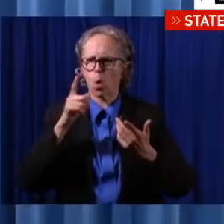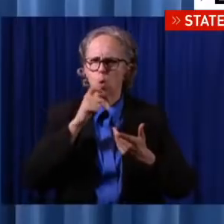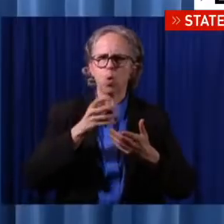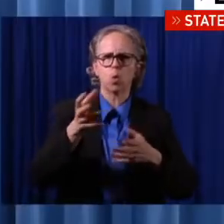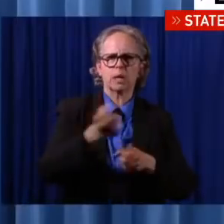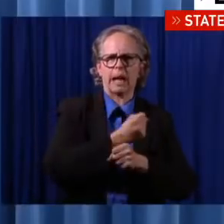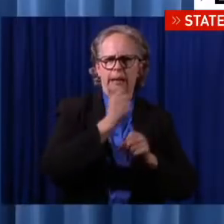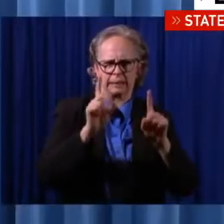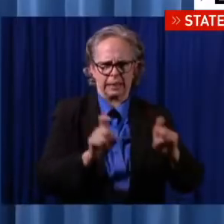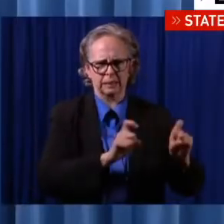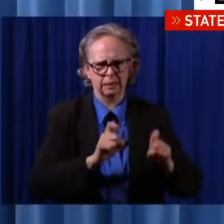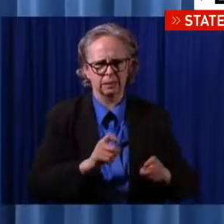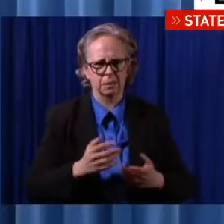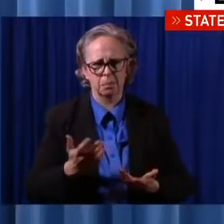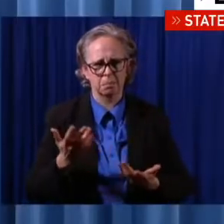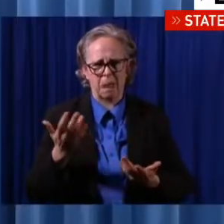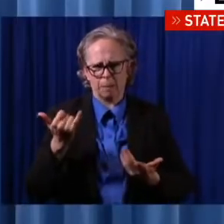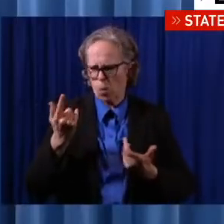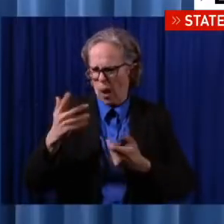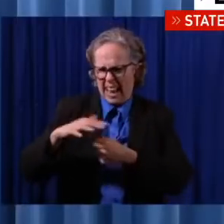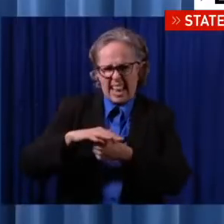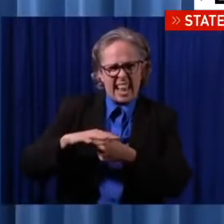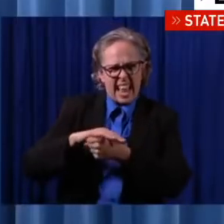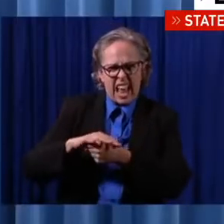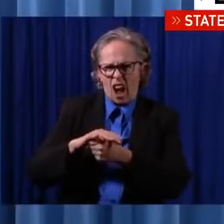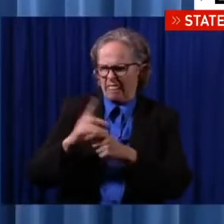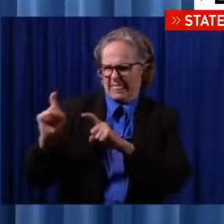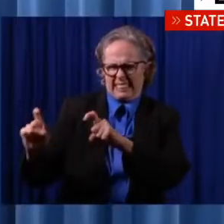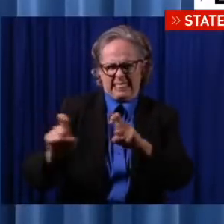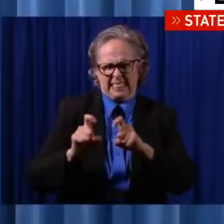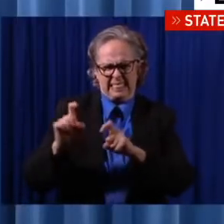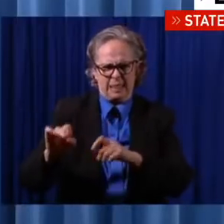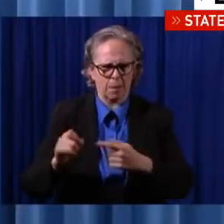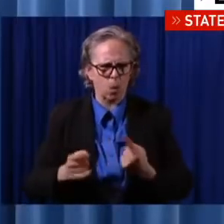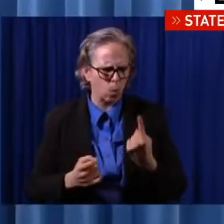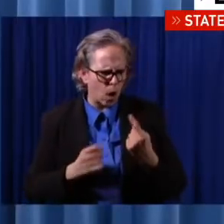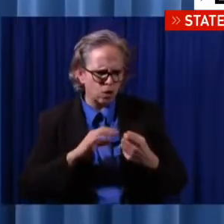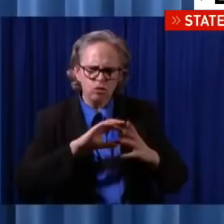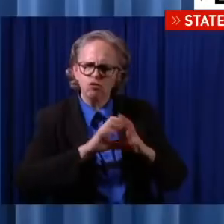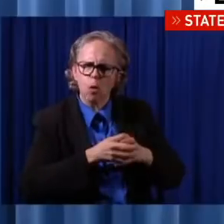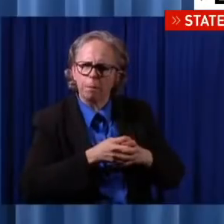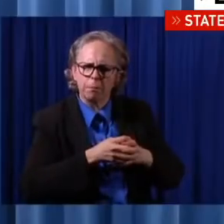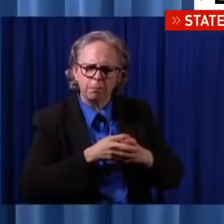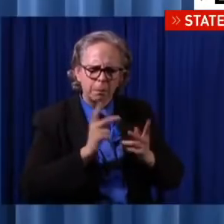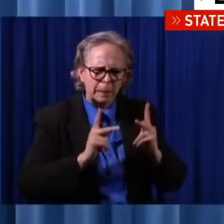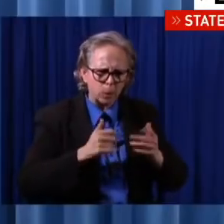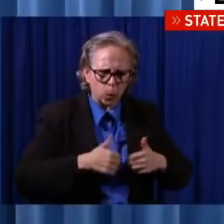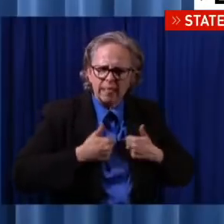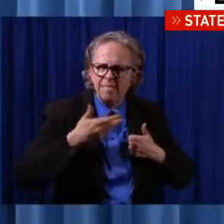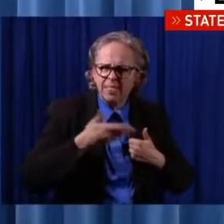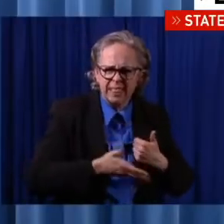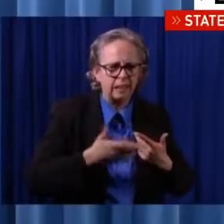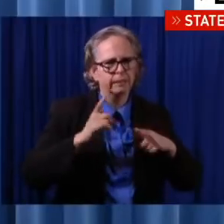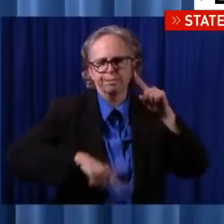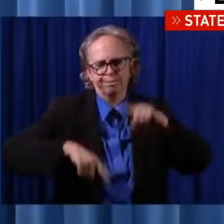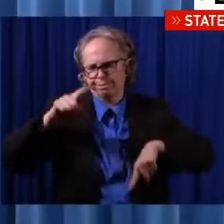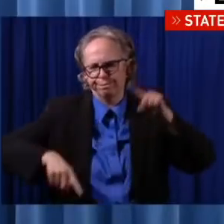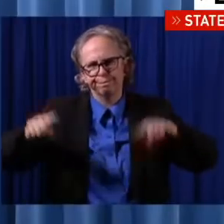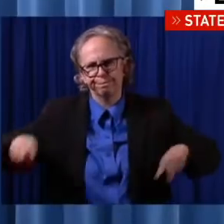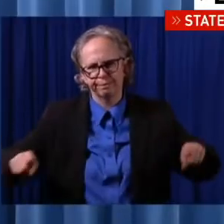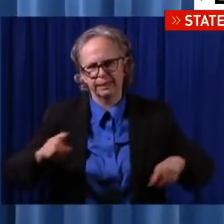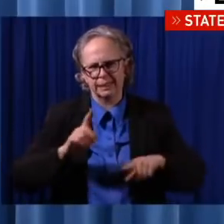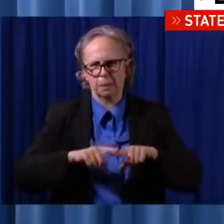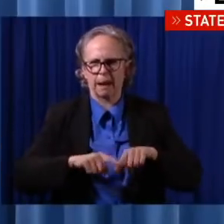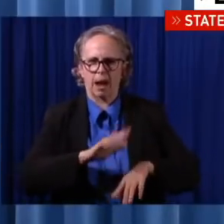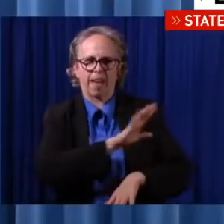wing of residents. It just depends on what the clinicians, from a medical point of view, what